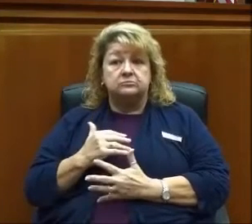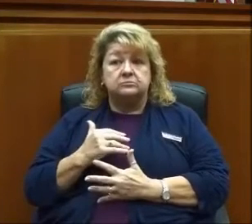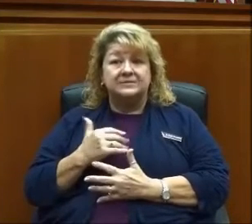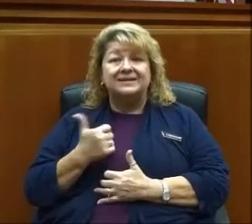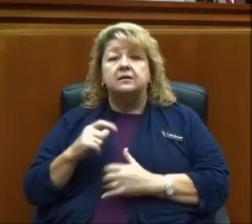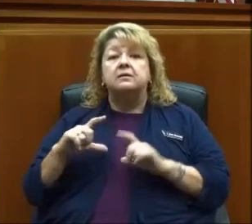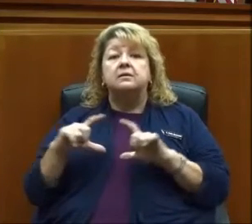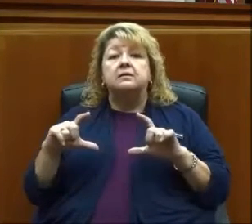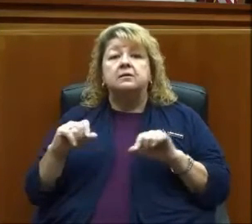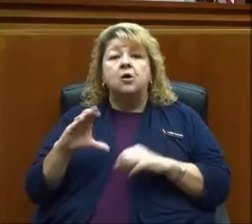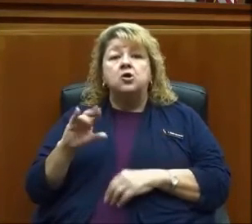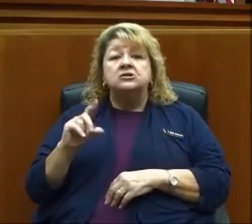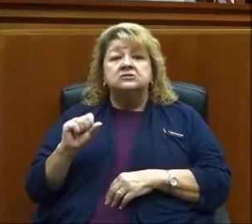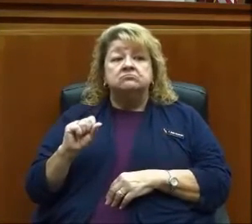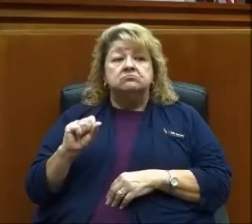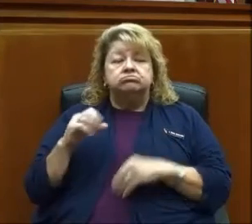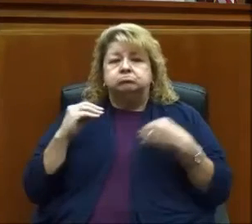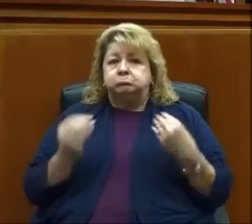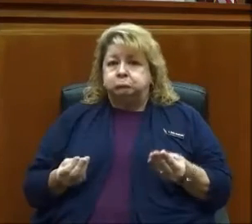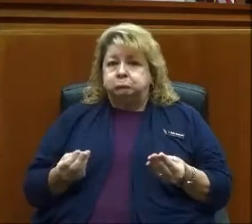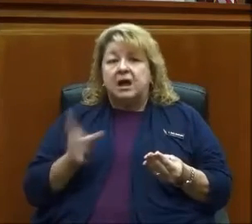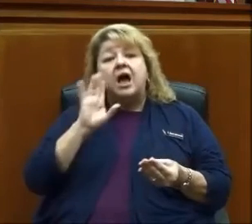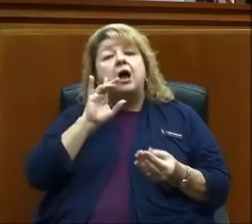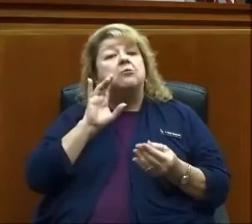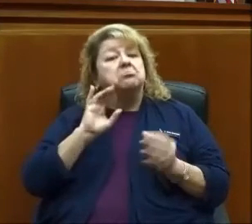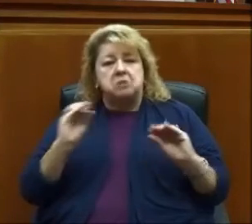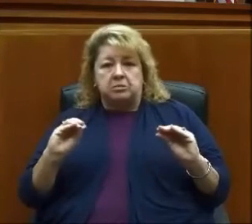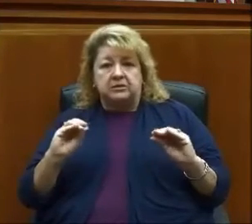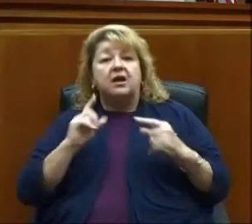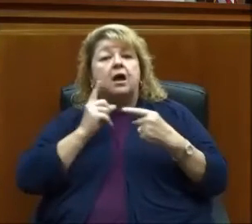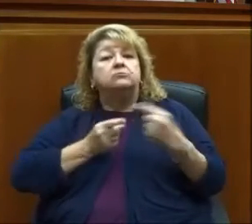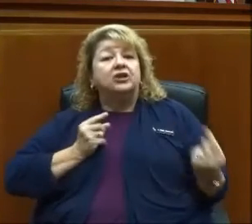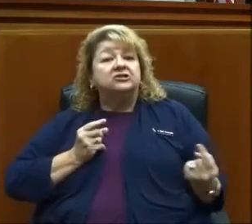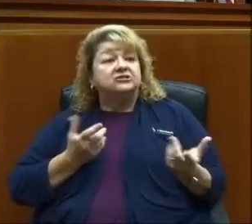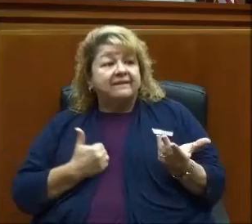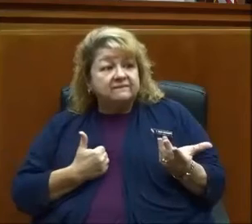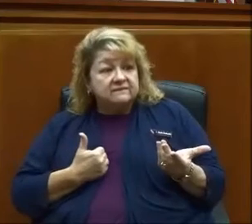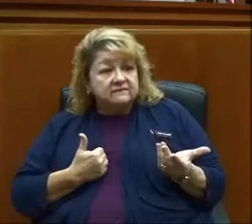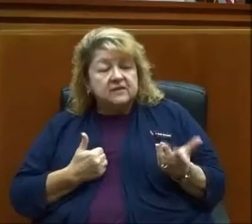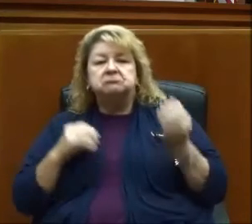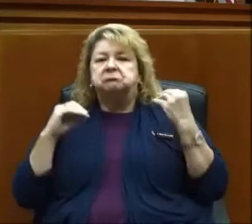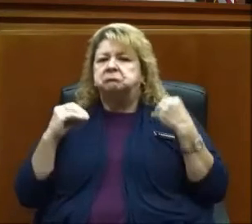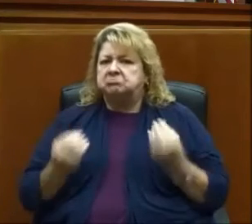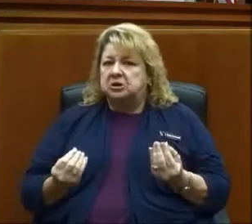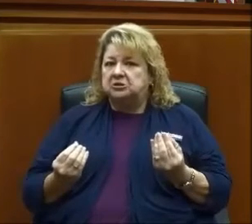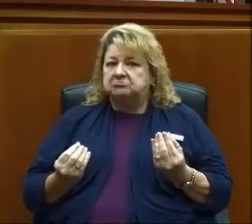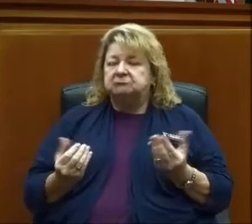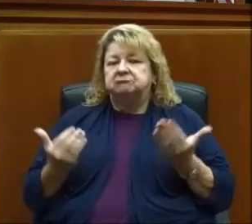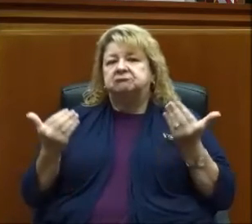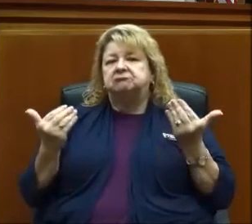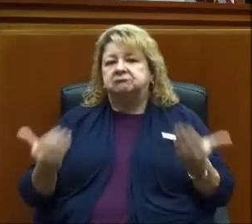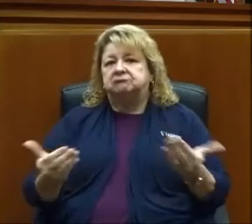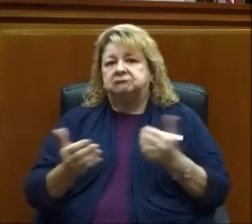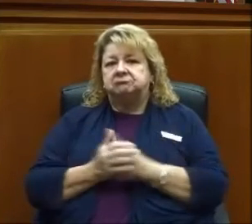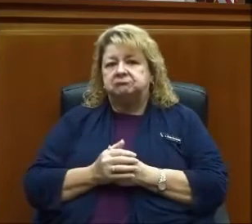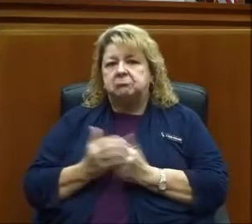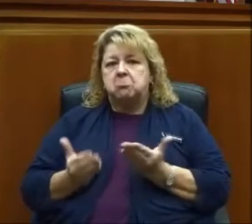comment cards? Yeah, okay. No, do we have any objections to the motion? Seeing none, the motion carries. Next